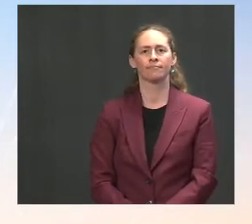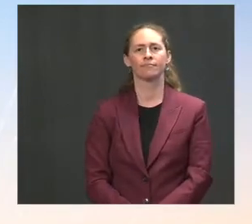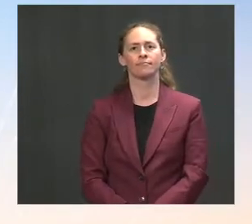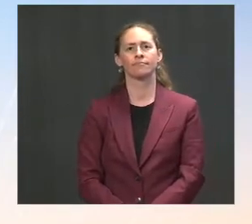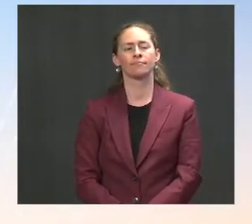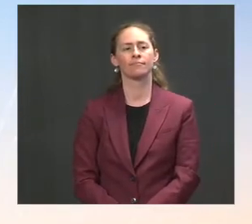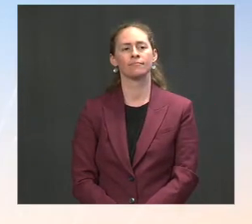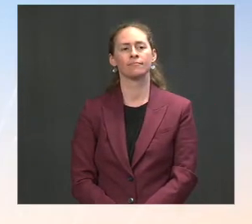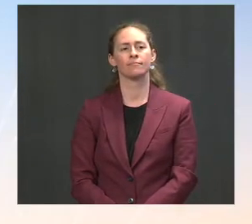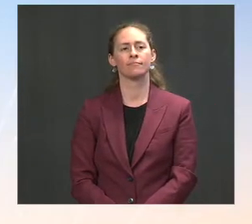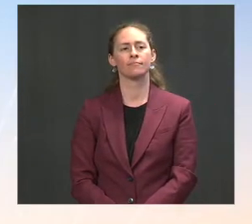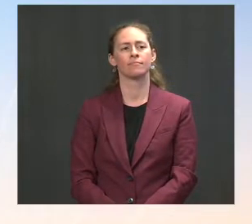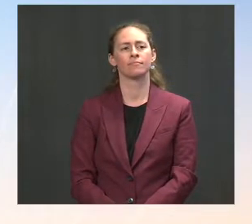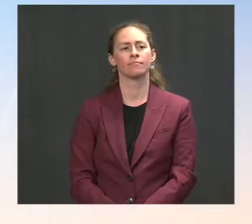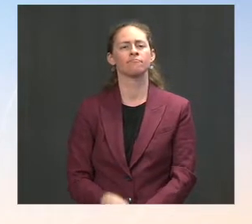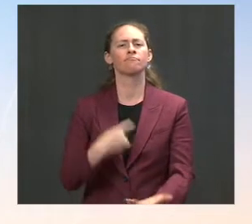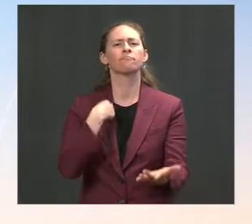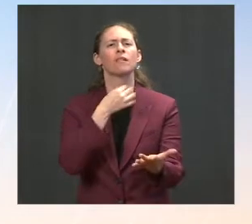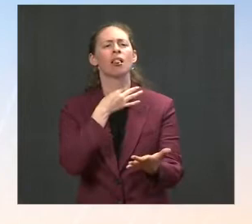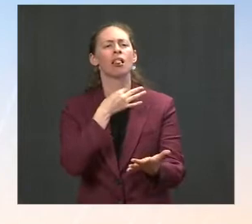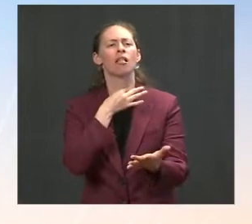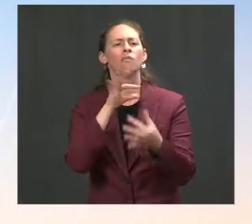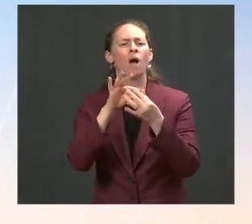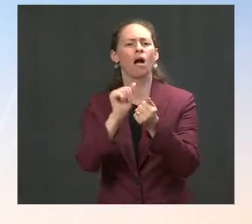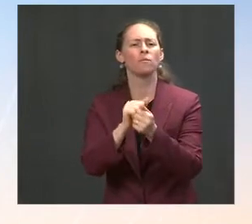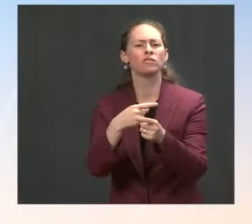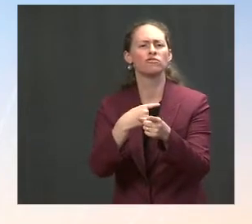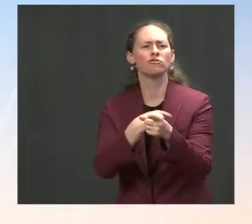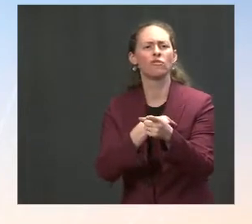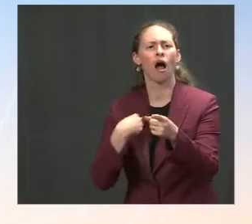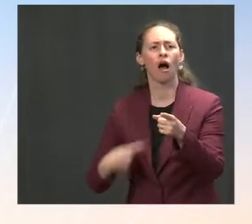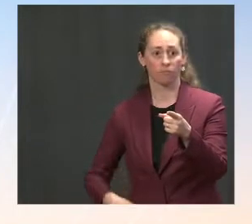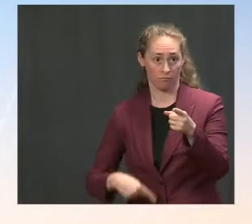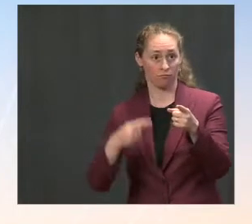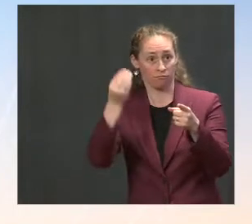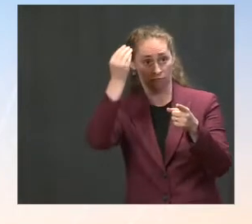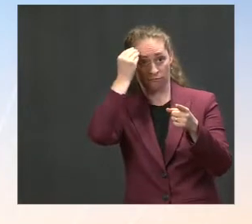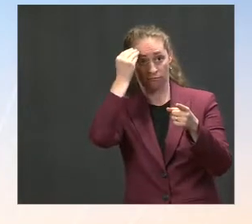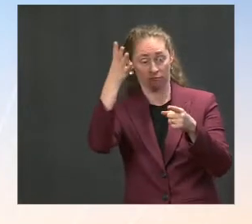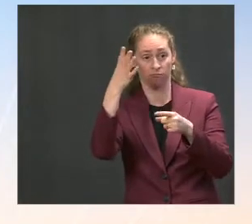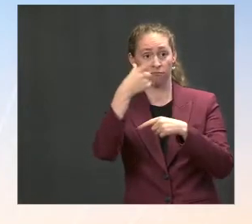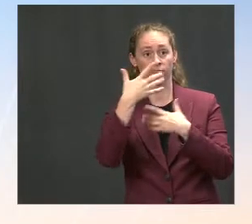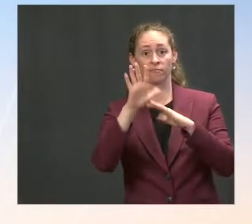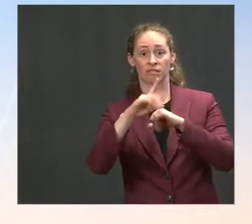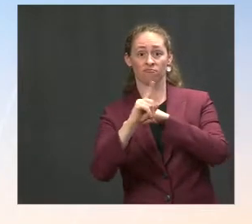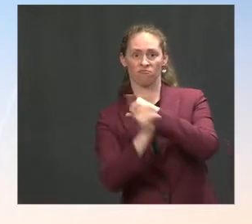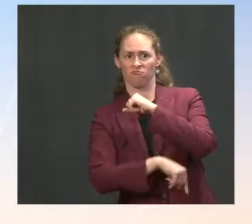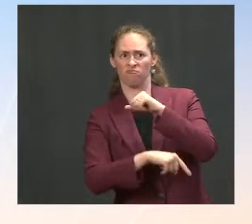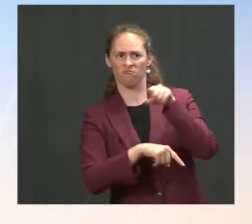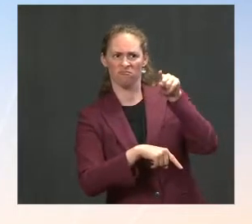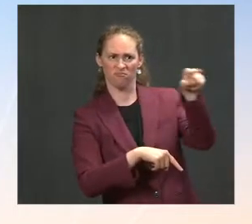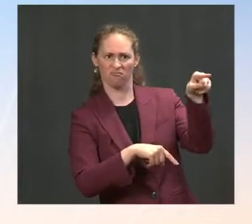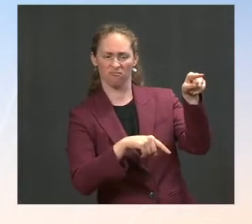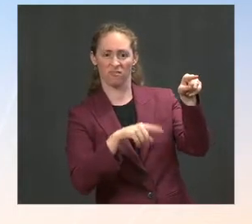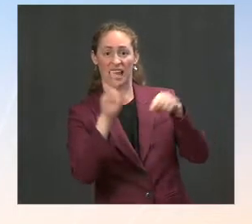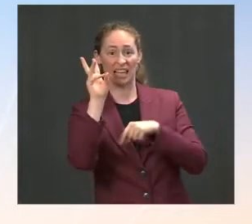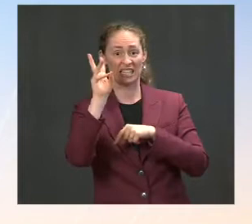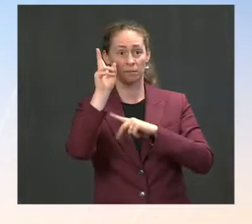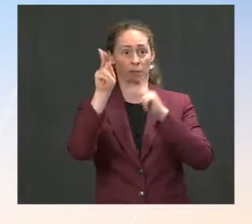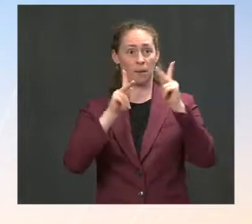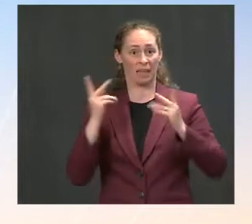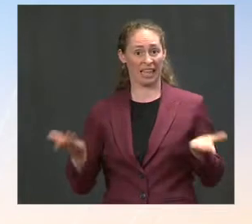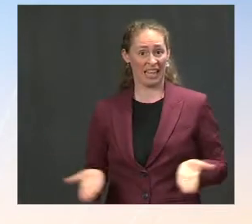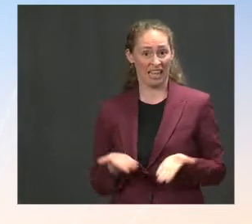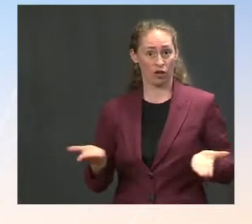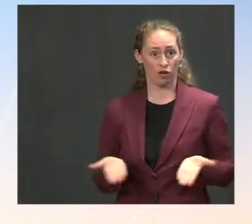on China. China just announced sanctions Yep. against 6 individuals and an entity in the U.S. in retaliation to the sanctions